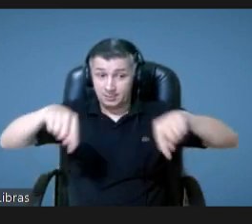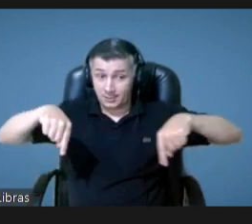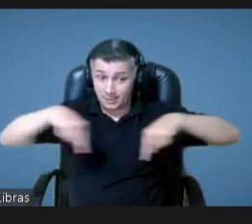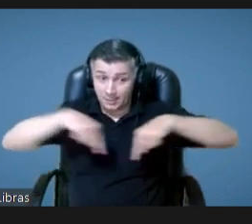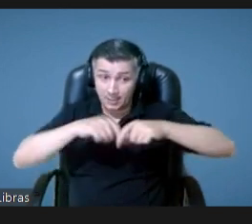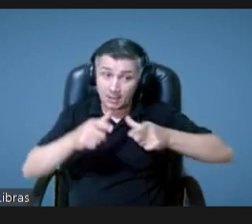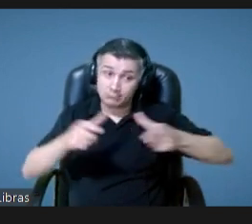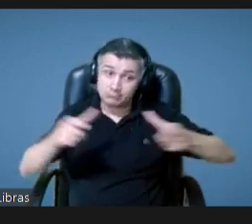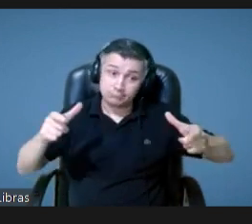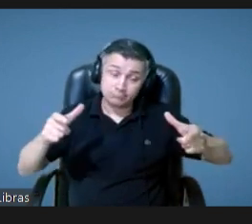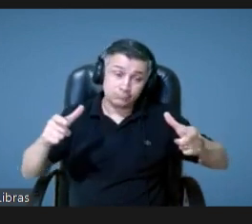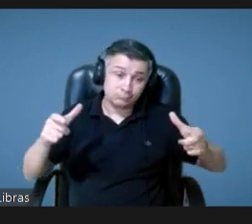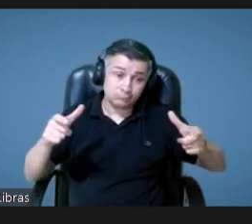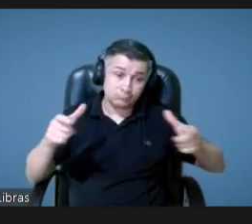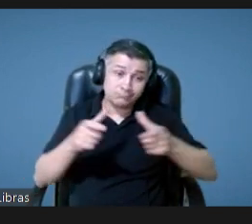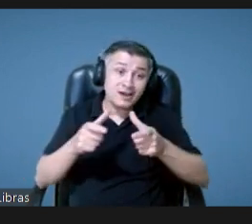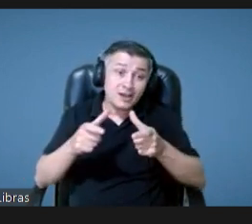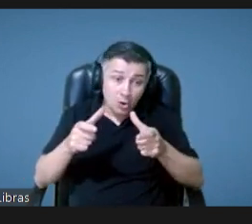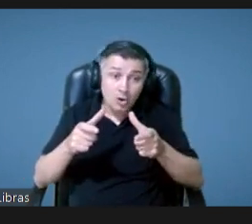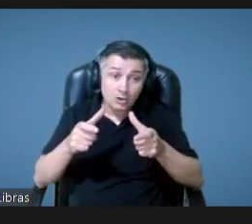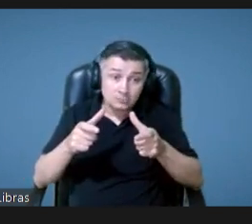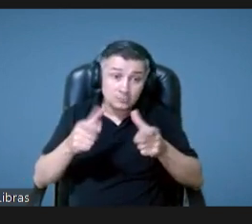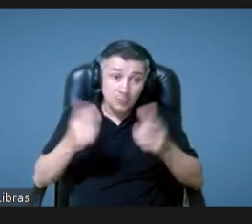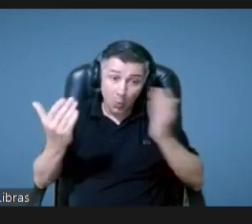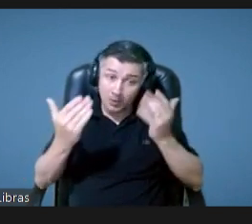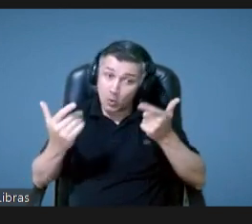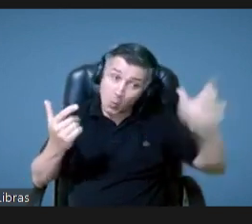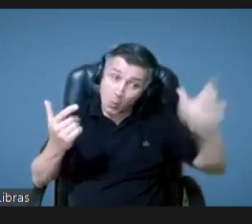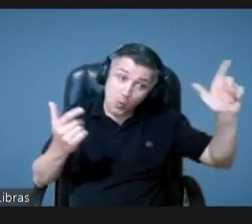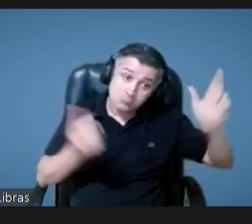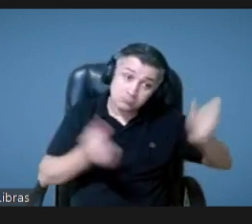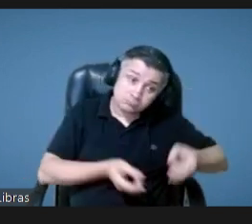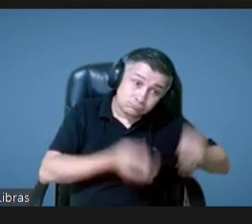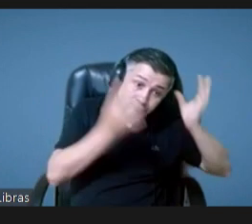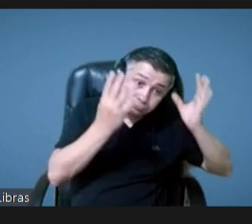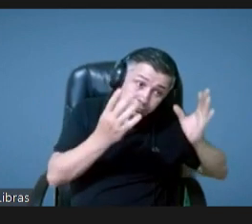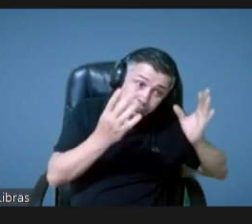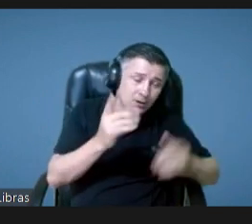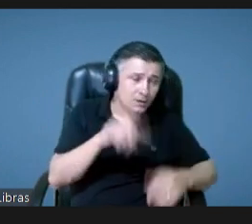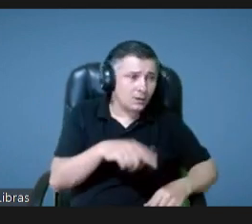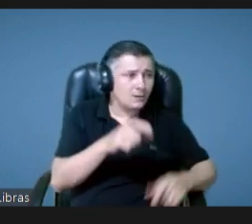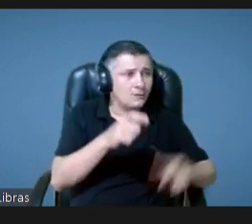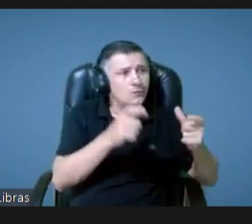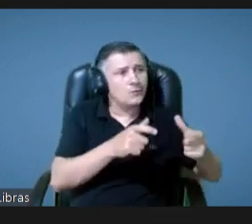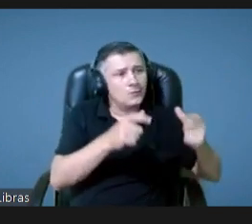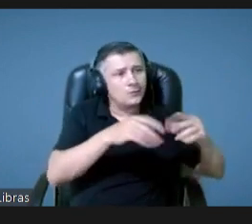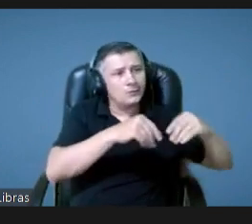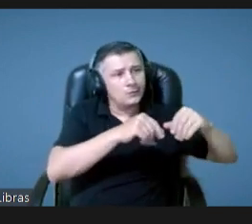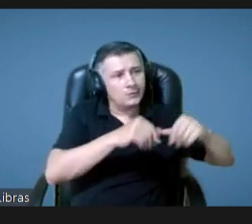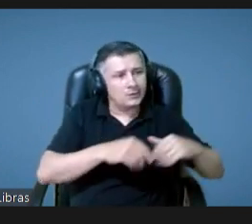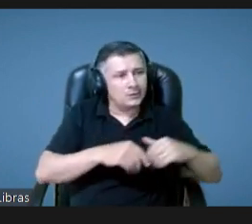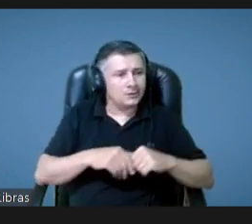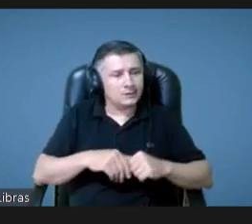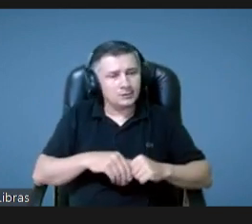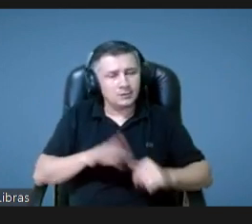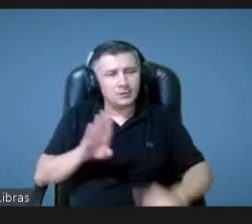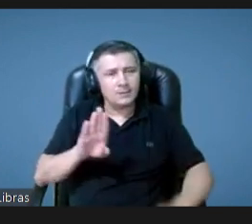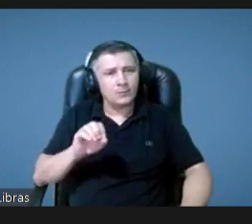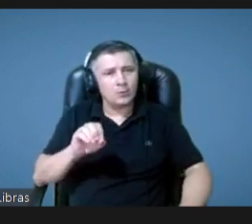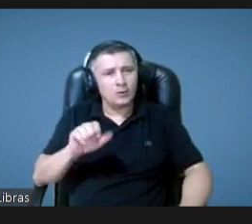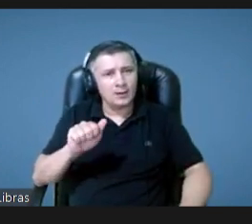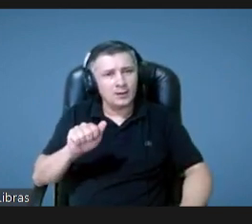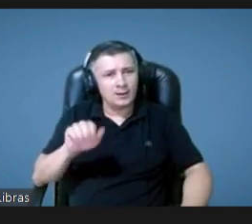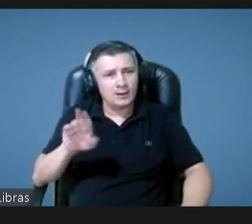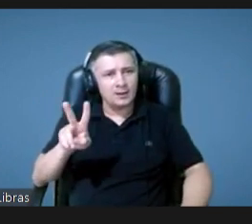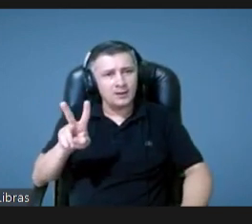this includes plots which are smaller relative to the